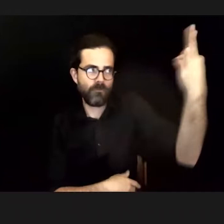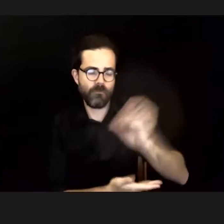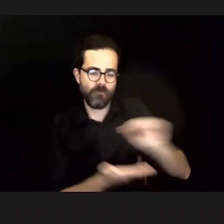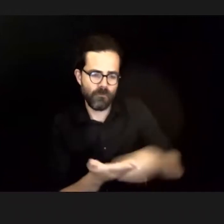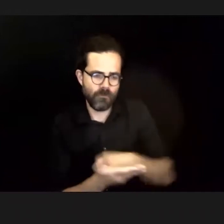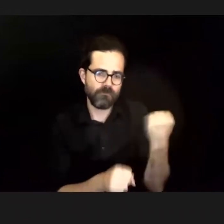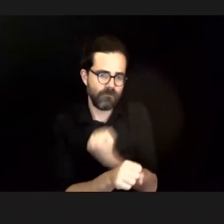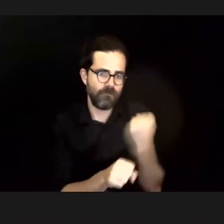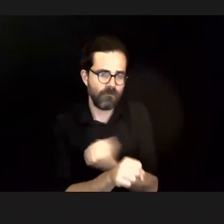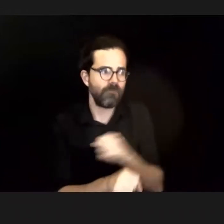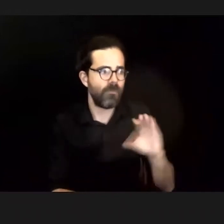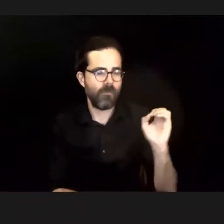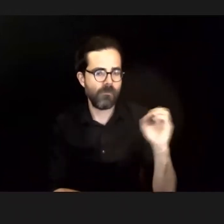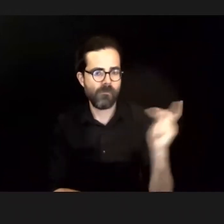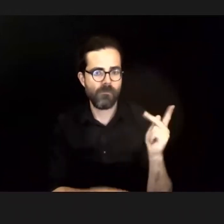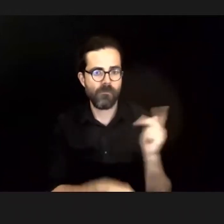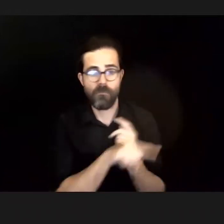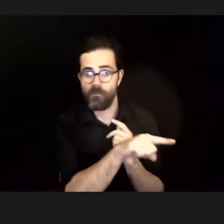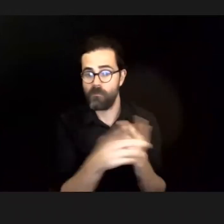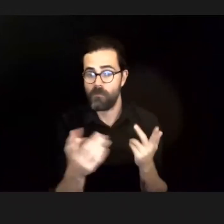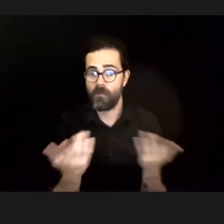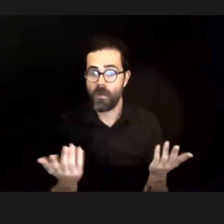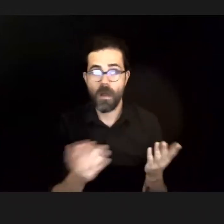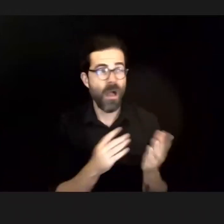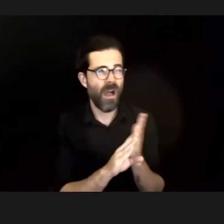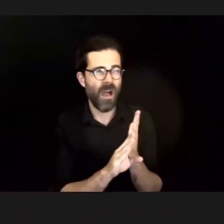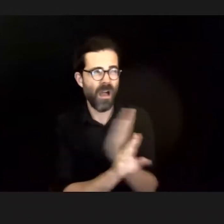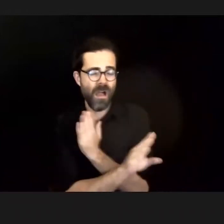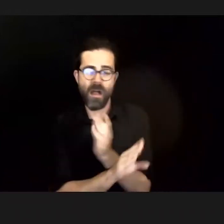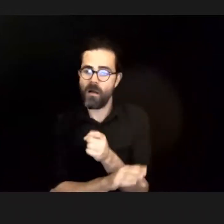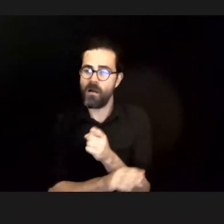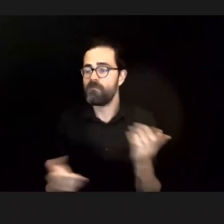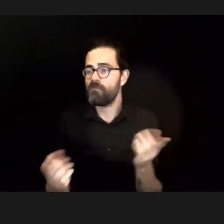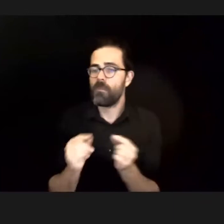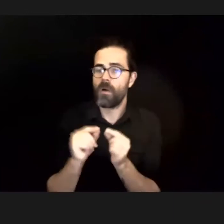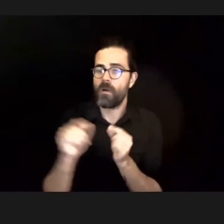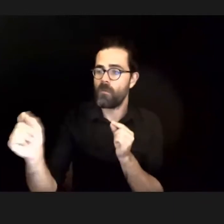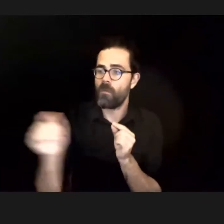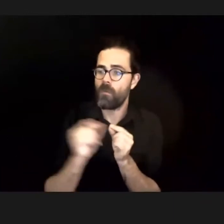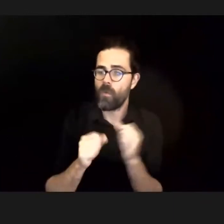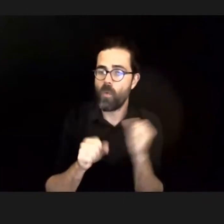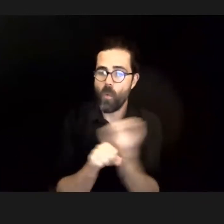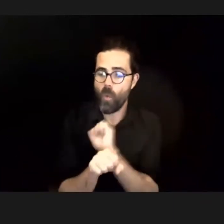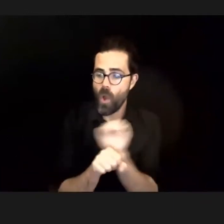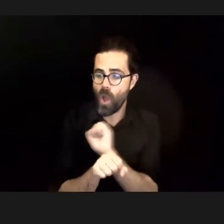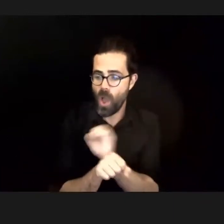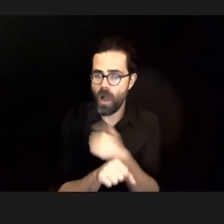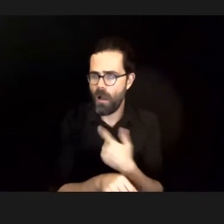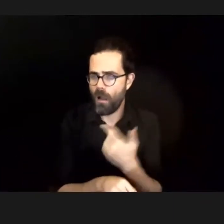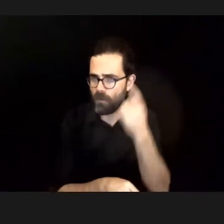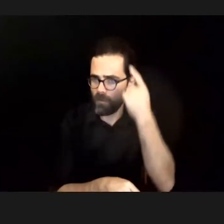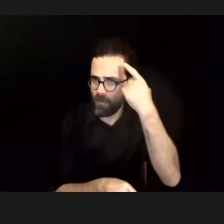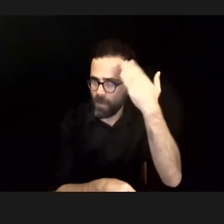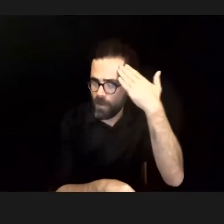my handicap is not an issue, is not a problem. So what we've learned with